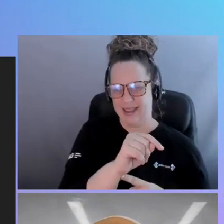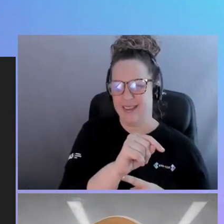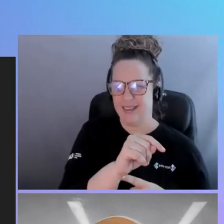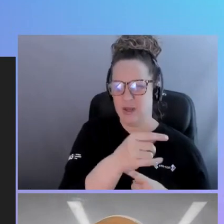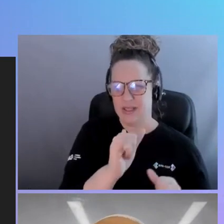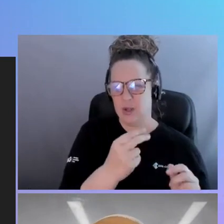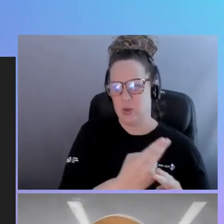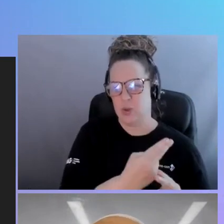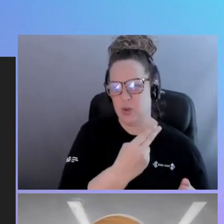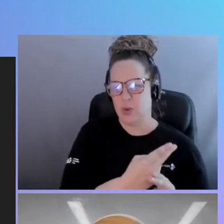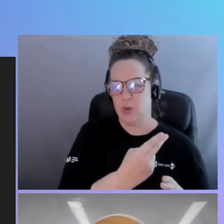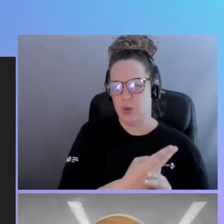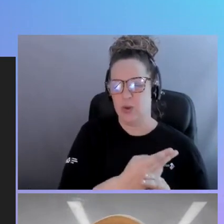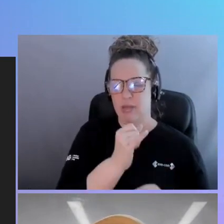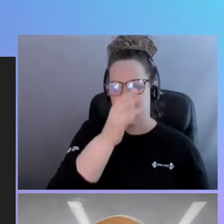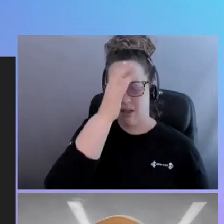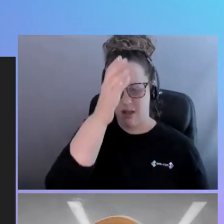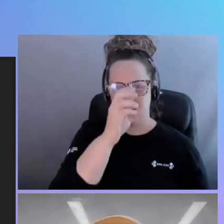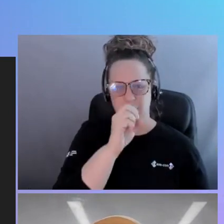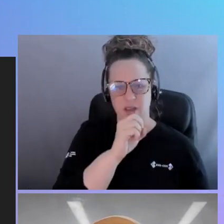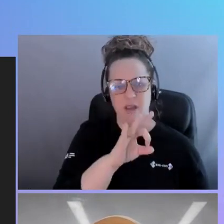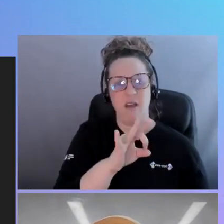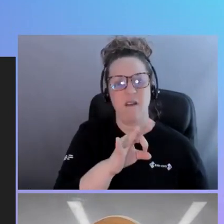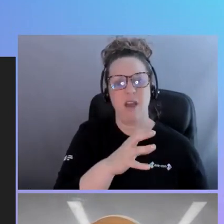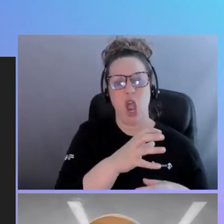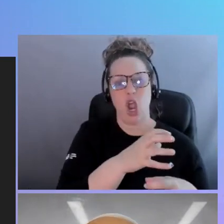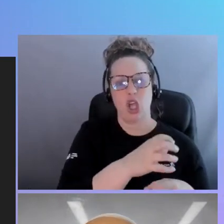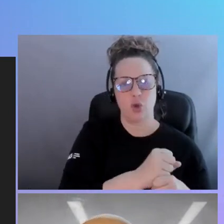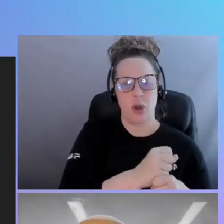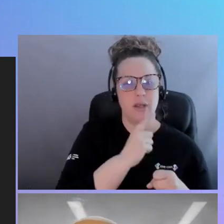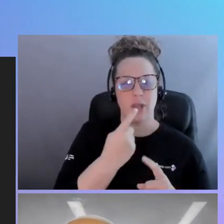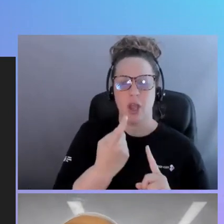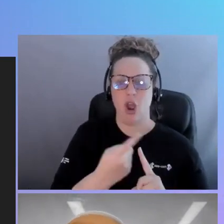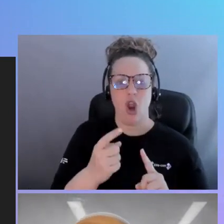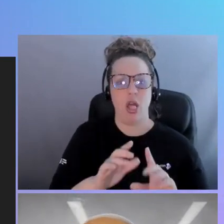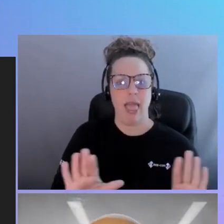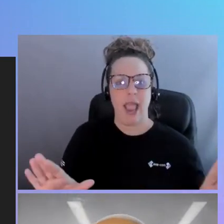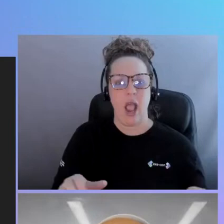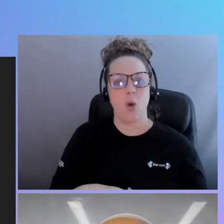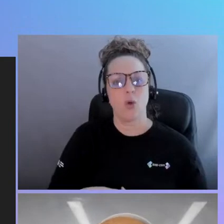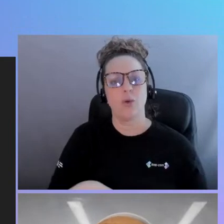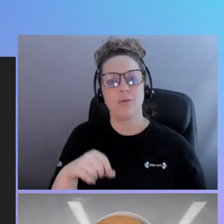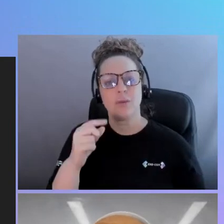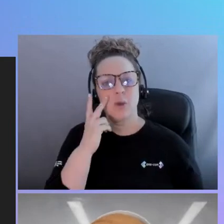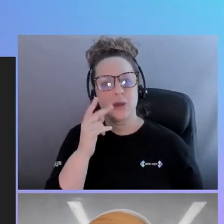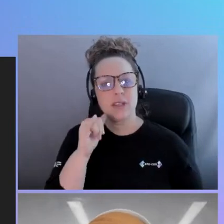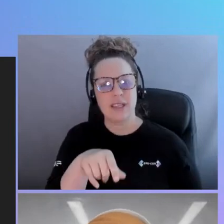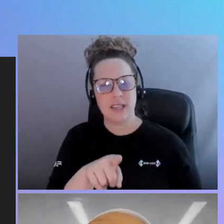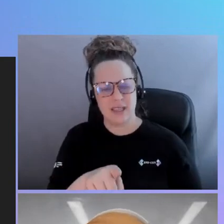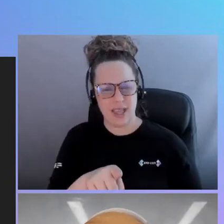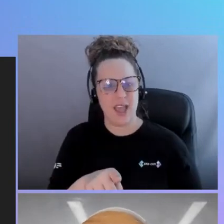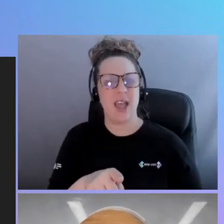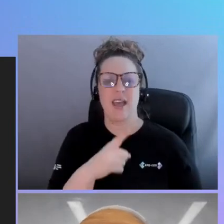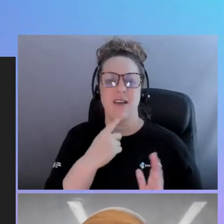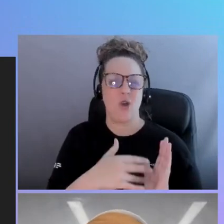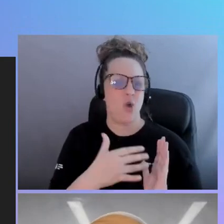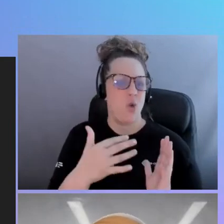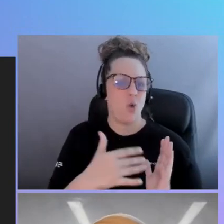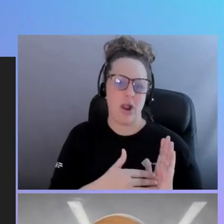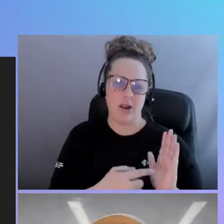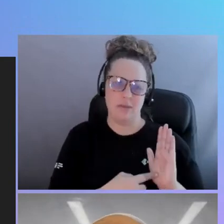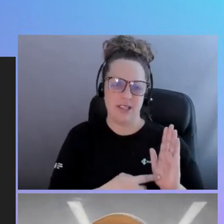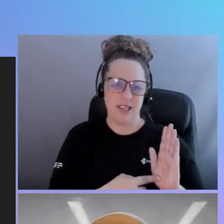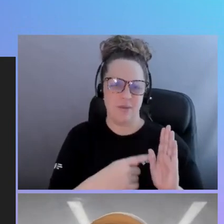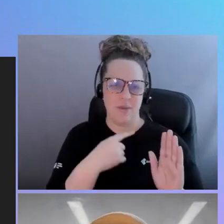use the concept of constraints and auto layout. In the slides, I'm showing just a random sample of code of how it